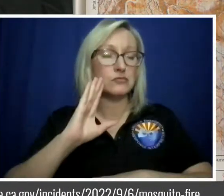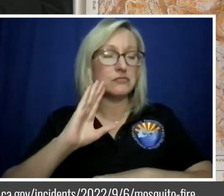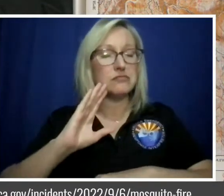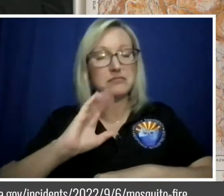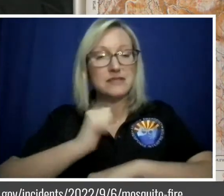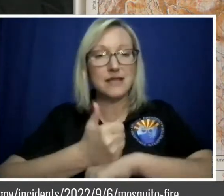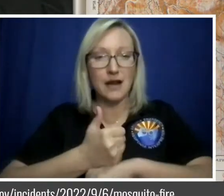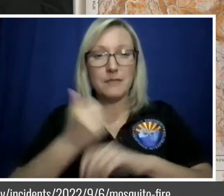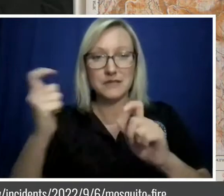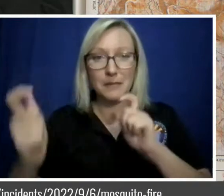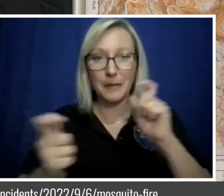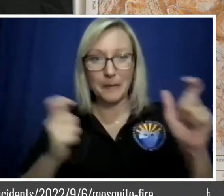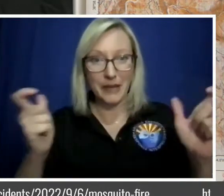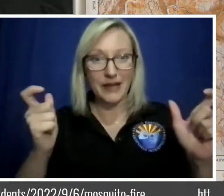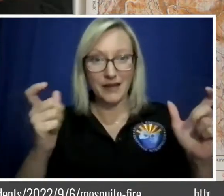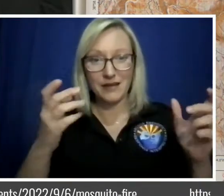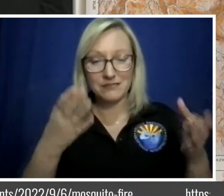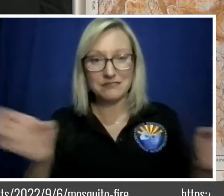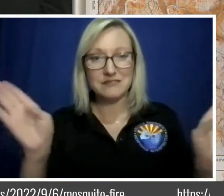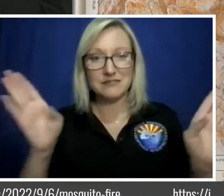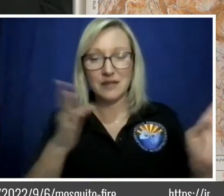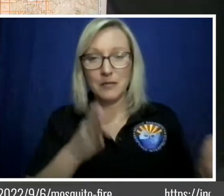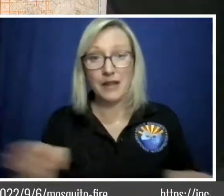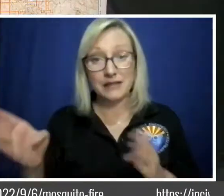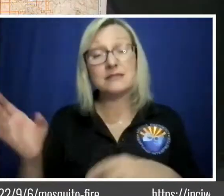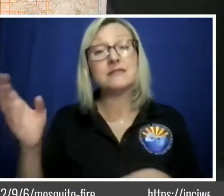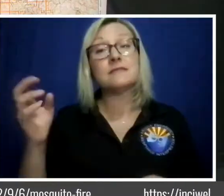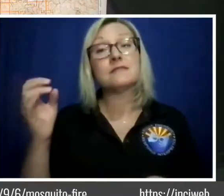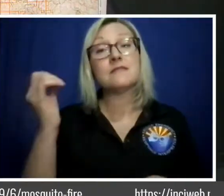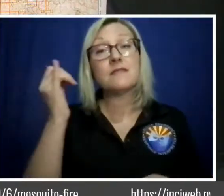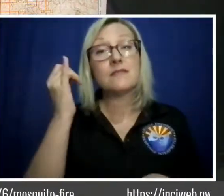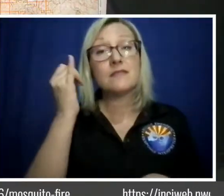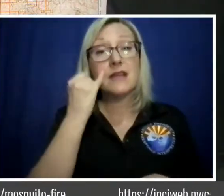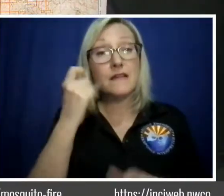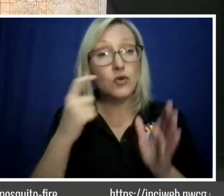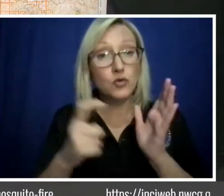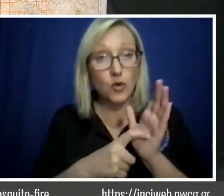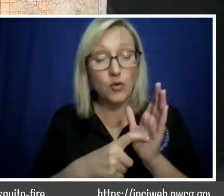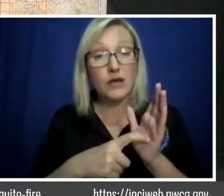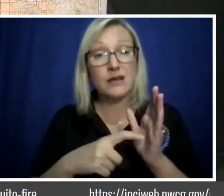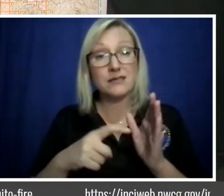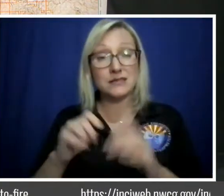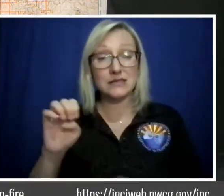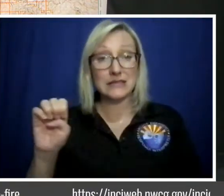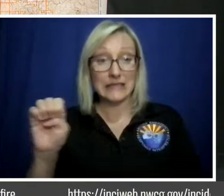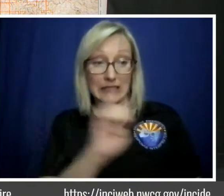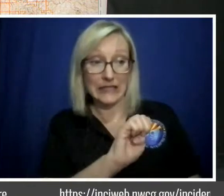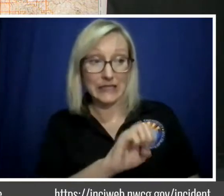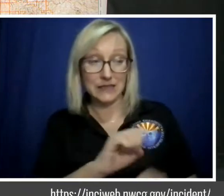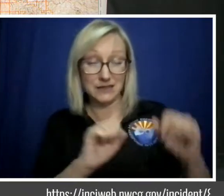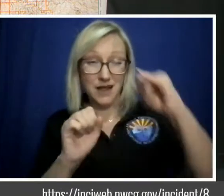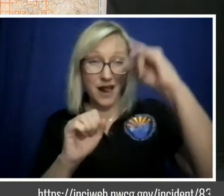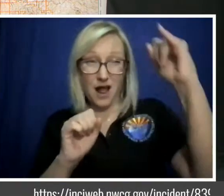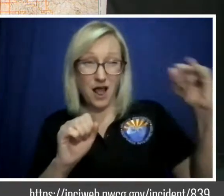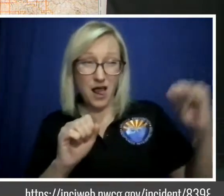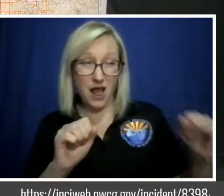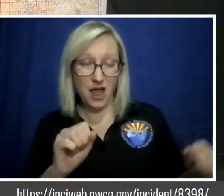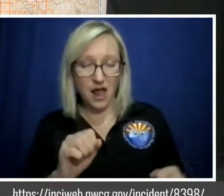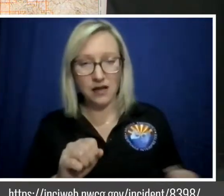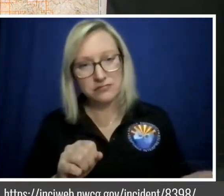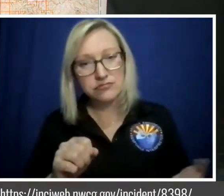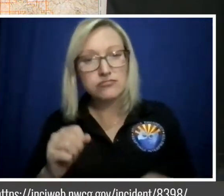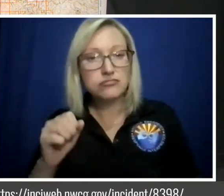the wide range of open line out to the east, as you heard, they were in there making plans today. We've